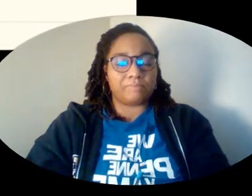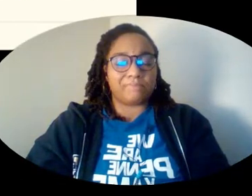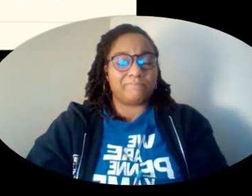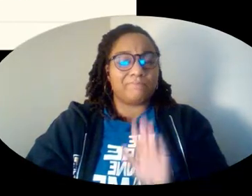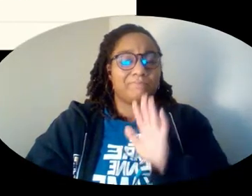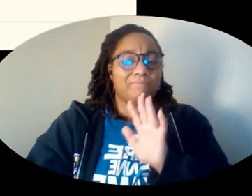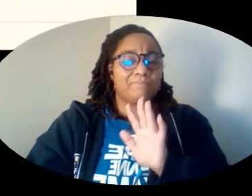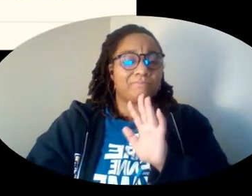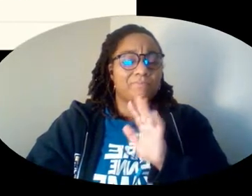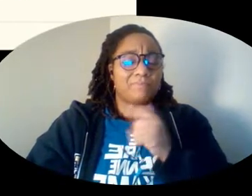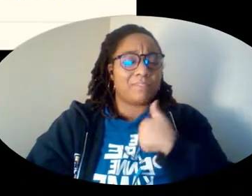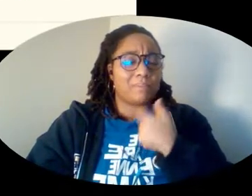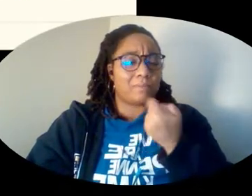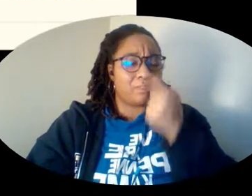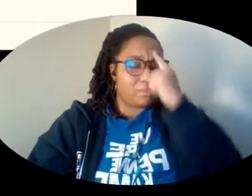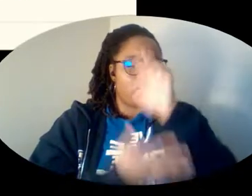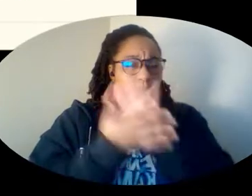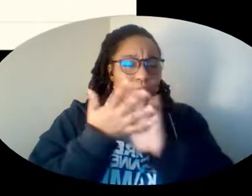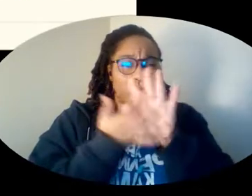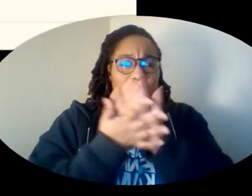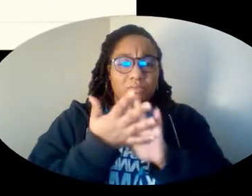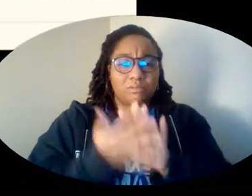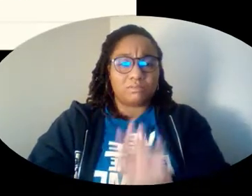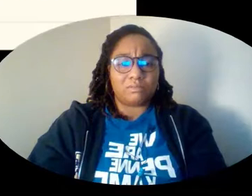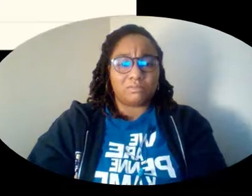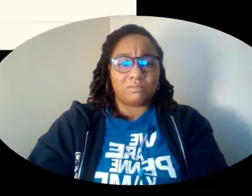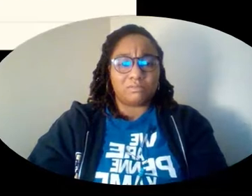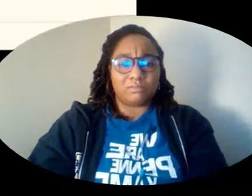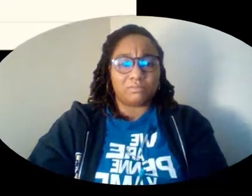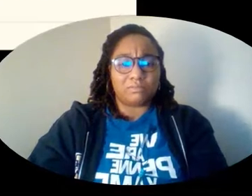Wait a minute. Now I'm a little confused.